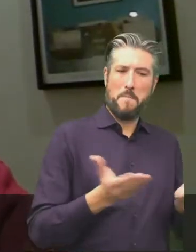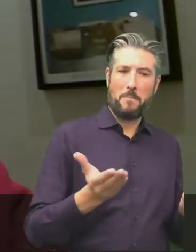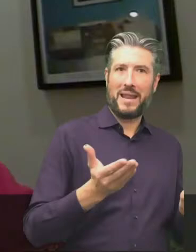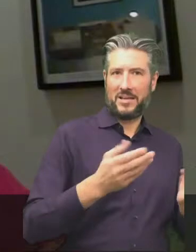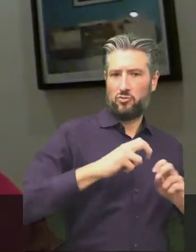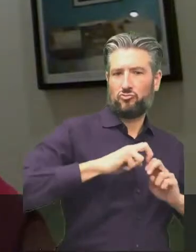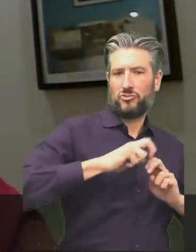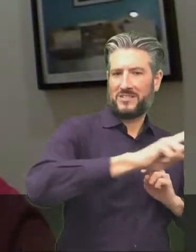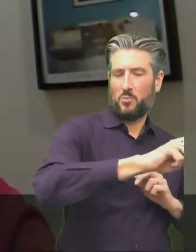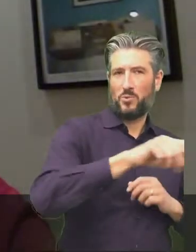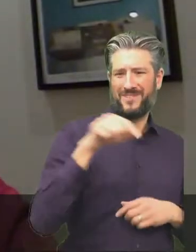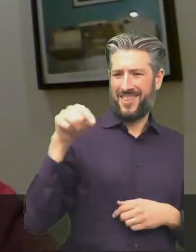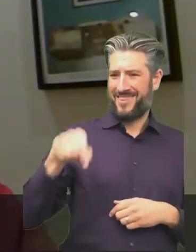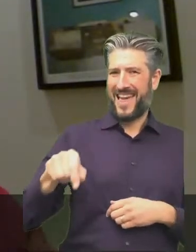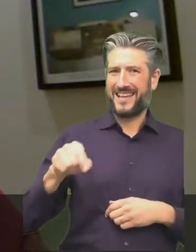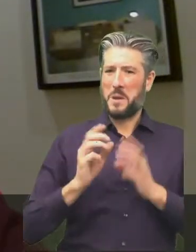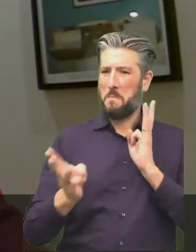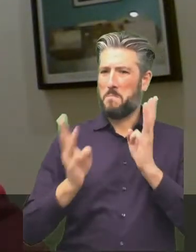Thames.